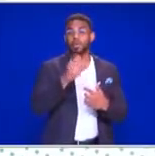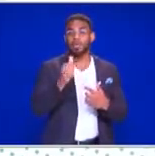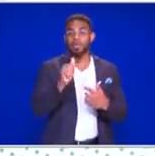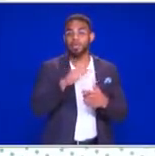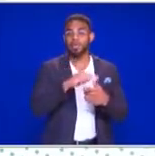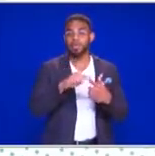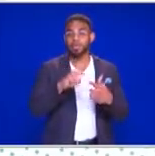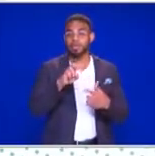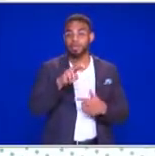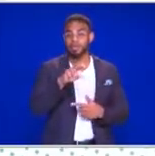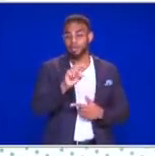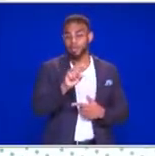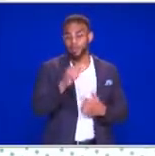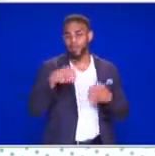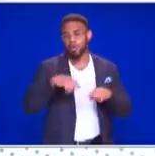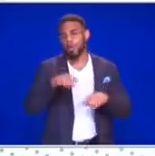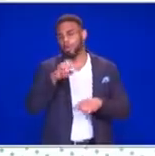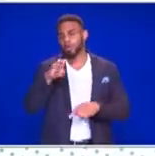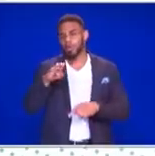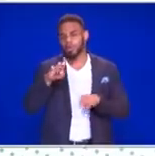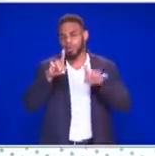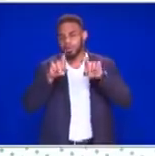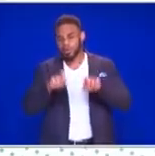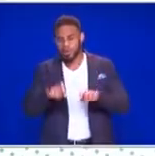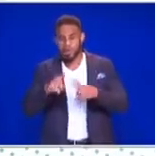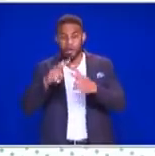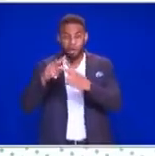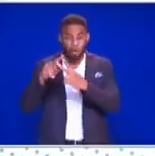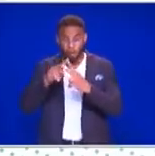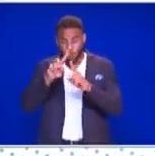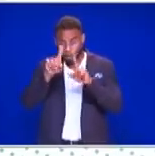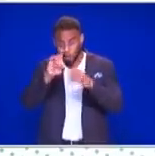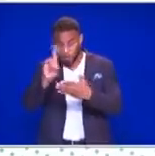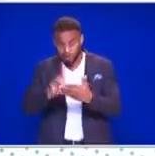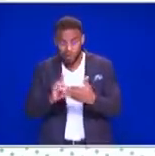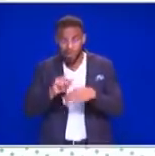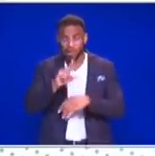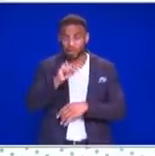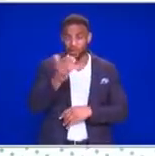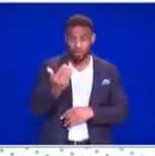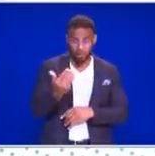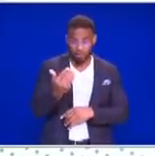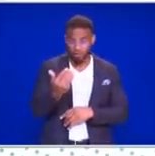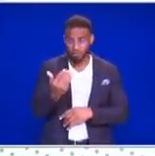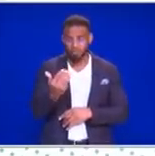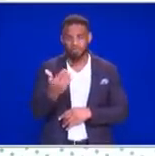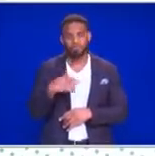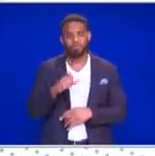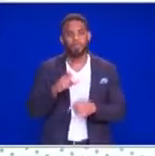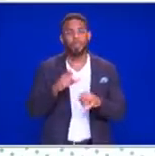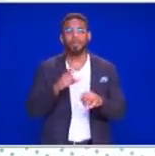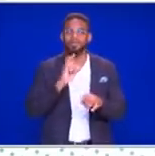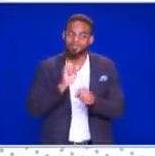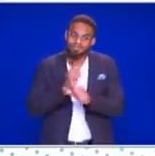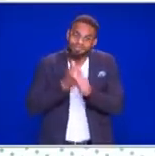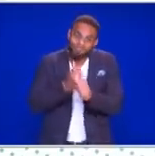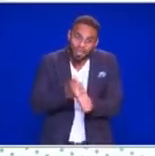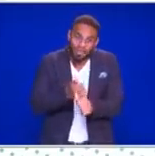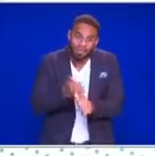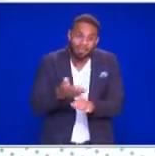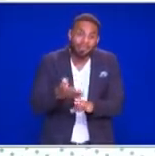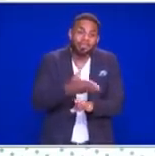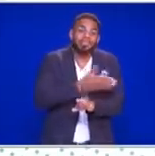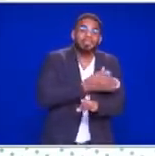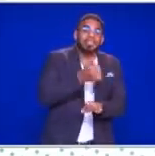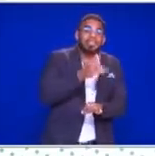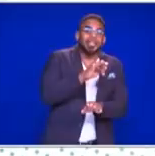census. While the Census Bureau tested an alternative question design in 2015, we must ultimately follow the